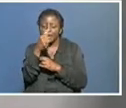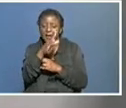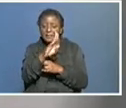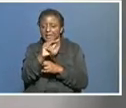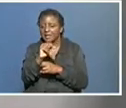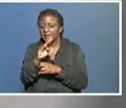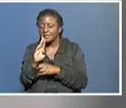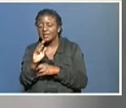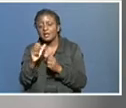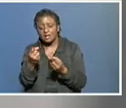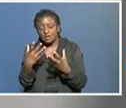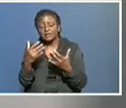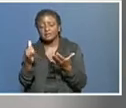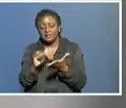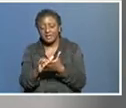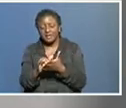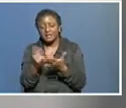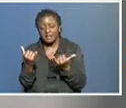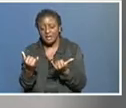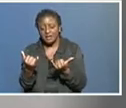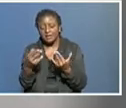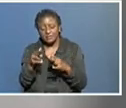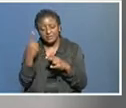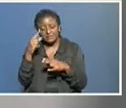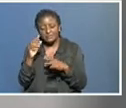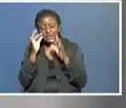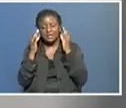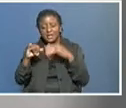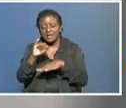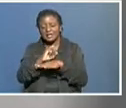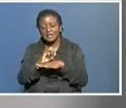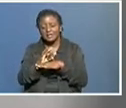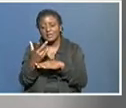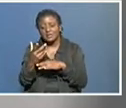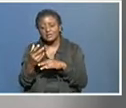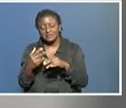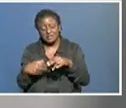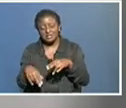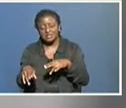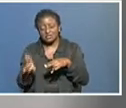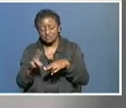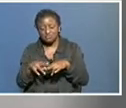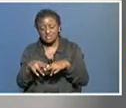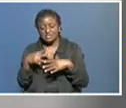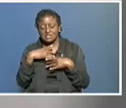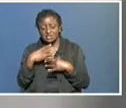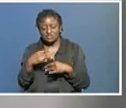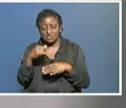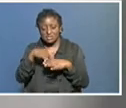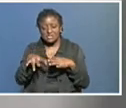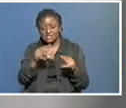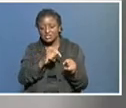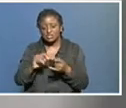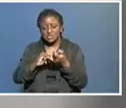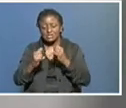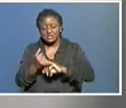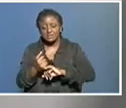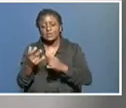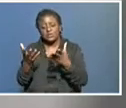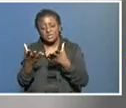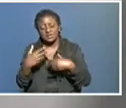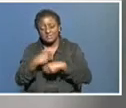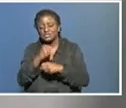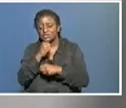for the island of Cat Island. And so because of the peak interest in tourism, tourism wanted to make sure there was a presence down there to be able